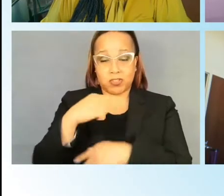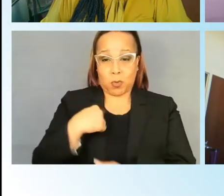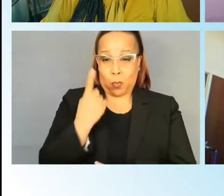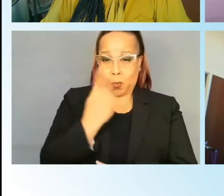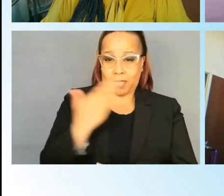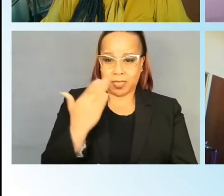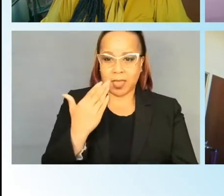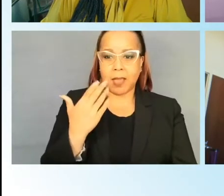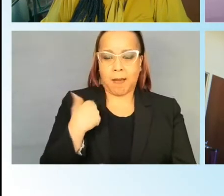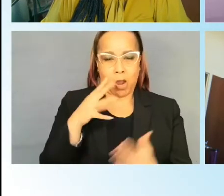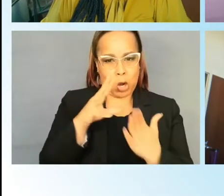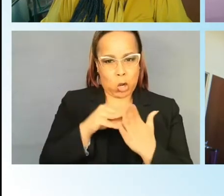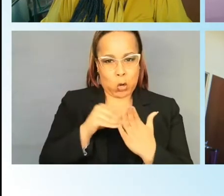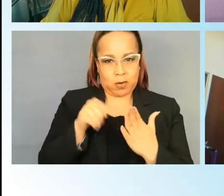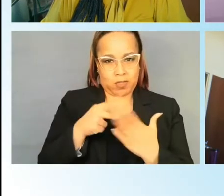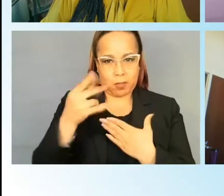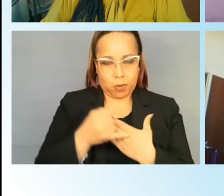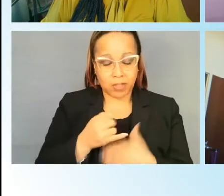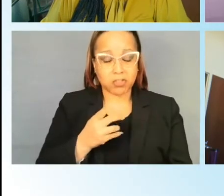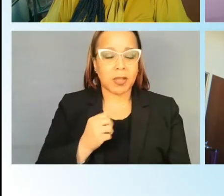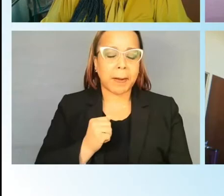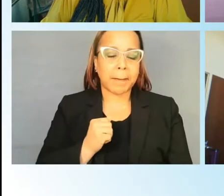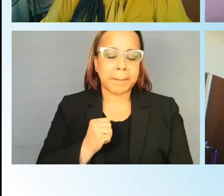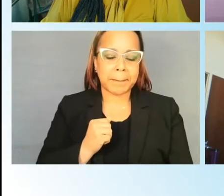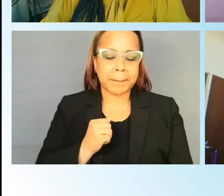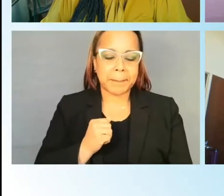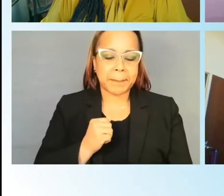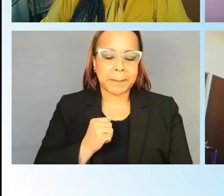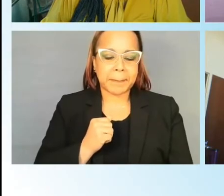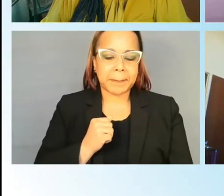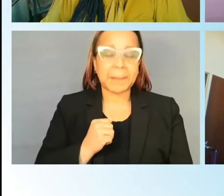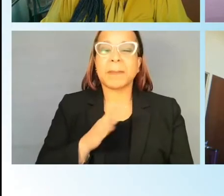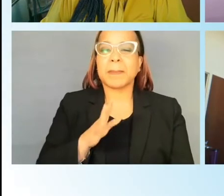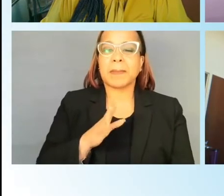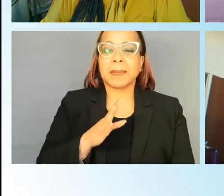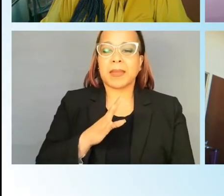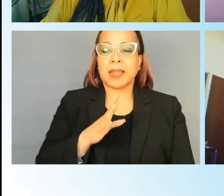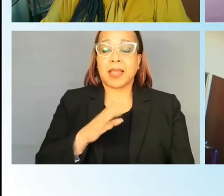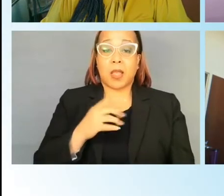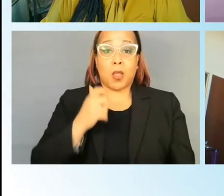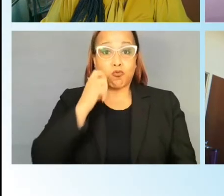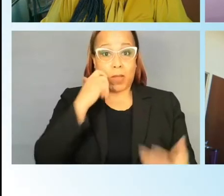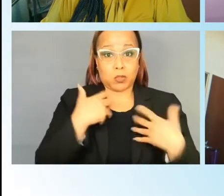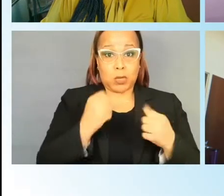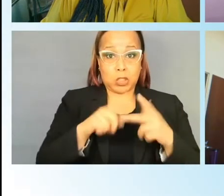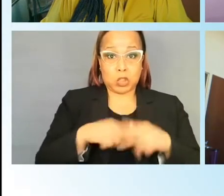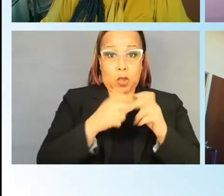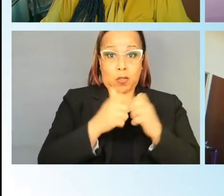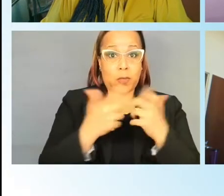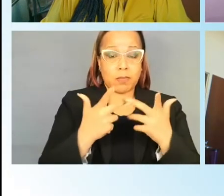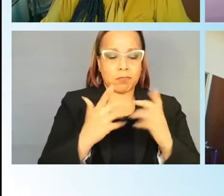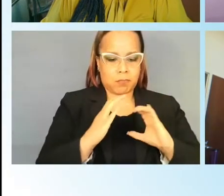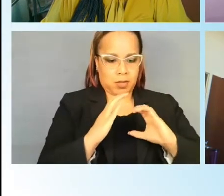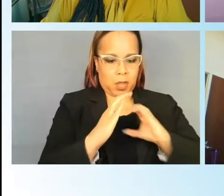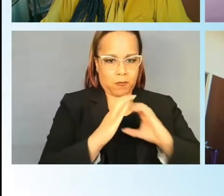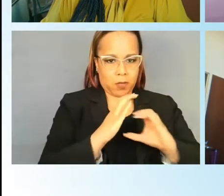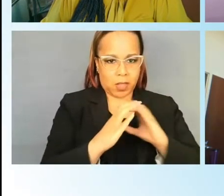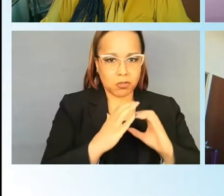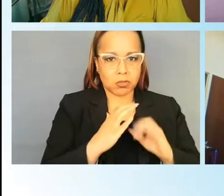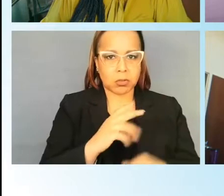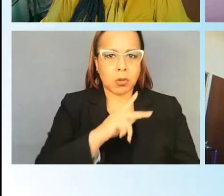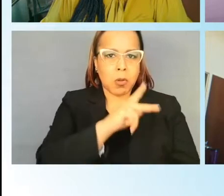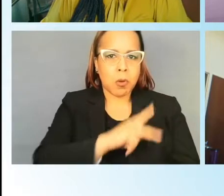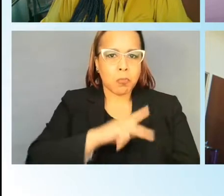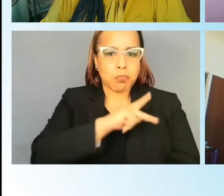this project is that it isn't, definitely racial healing starts with conversation and with personal and interpersonal